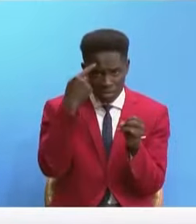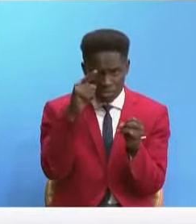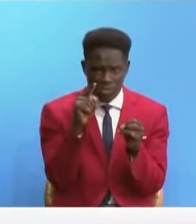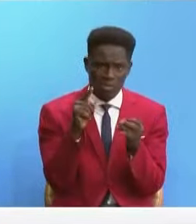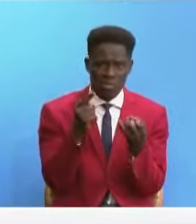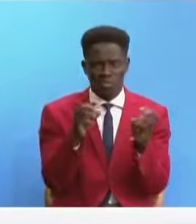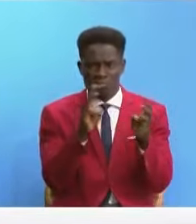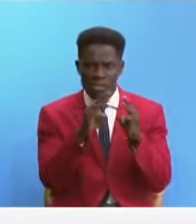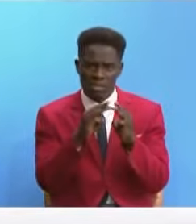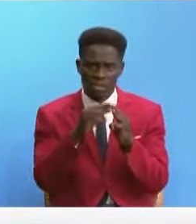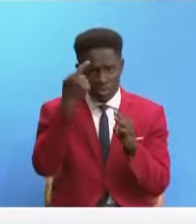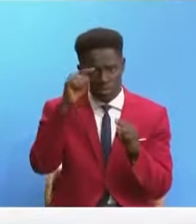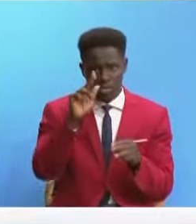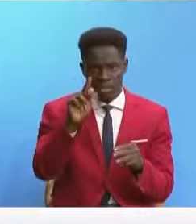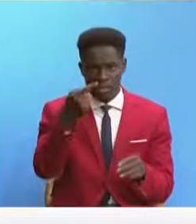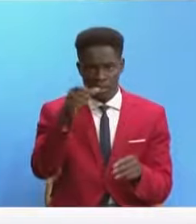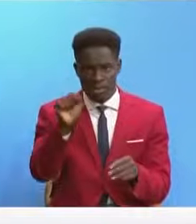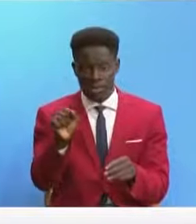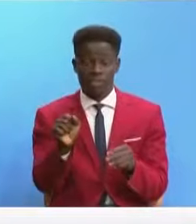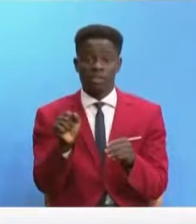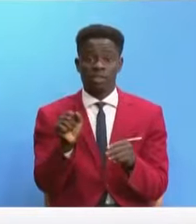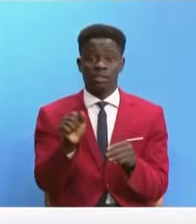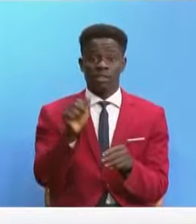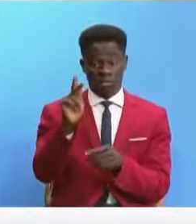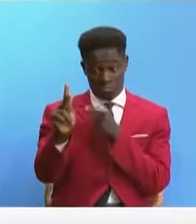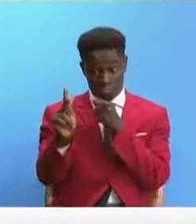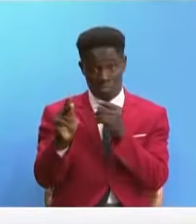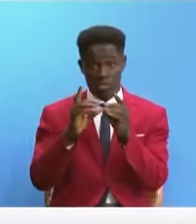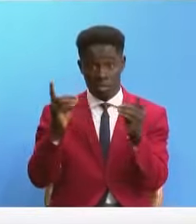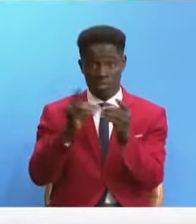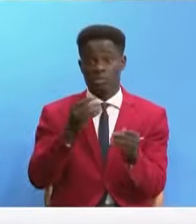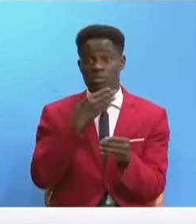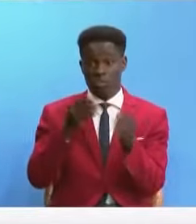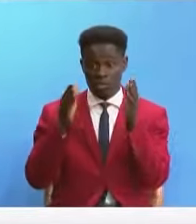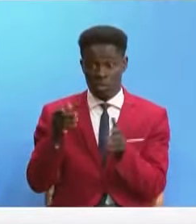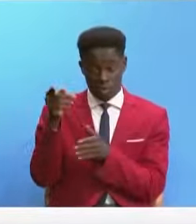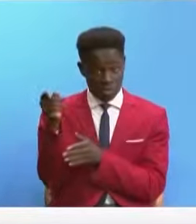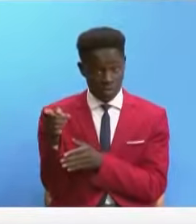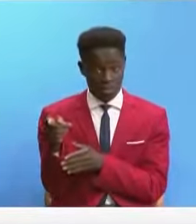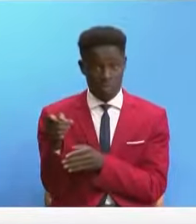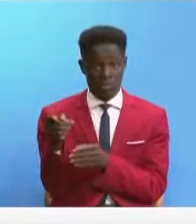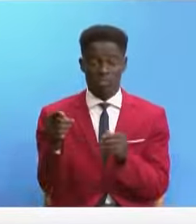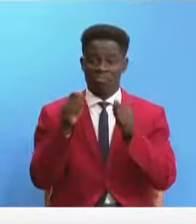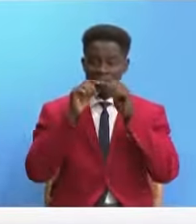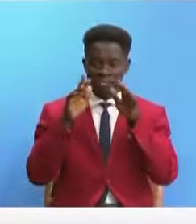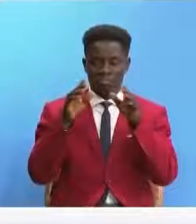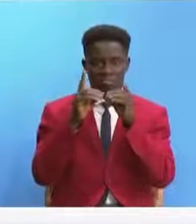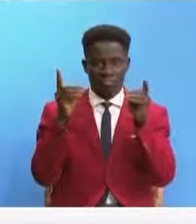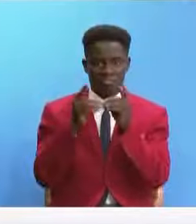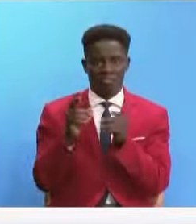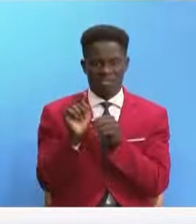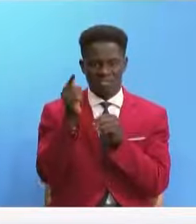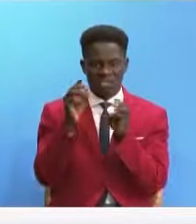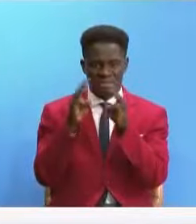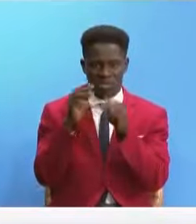symposiums. Kabompo District Commissioner Herbert Chinyanga recently graced the district's first ever academic symposium, which